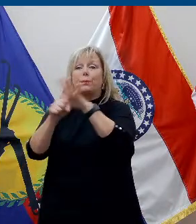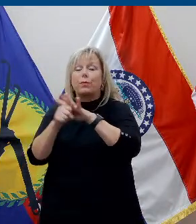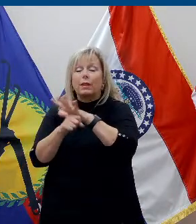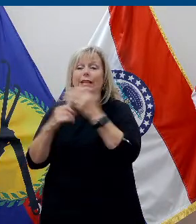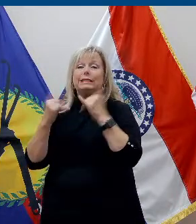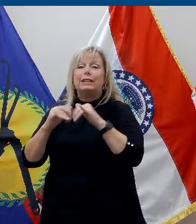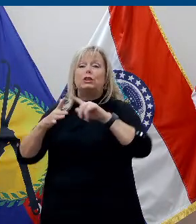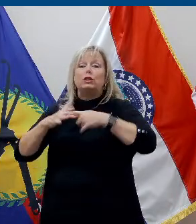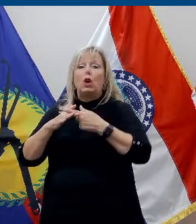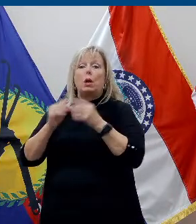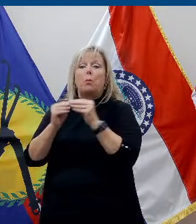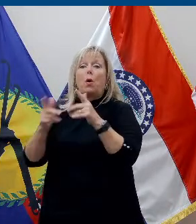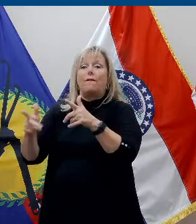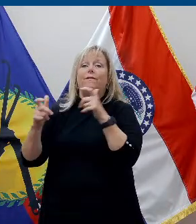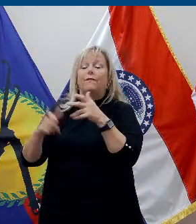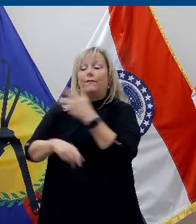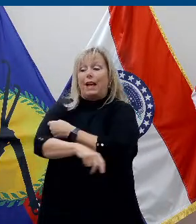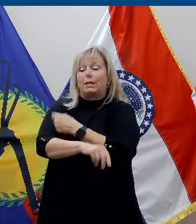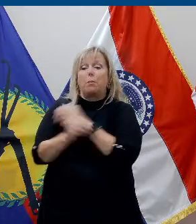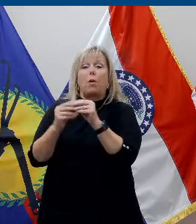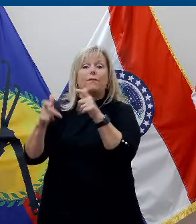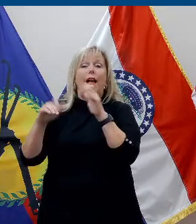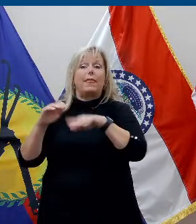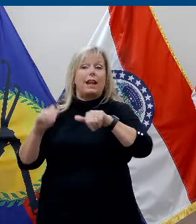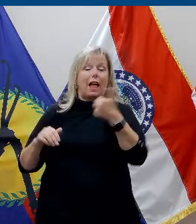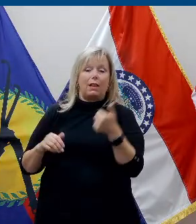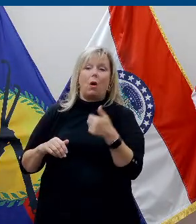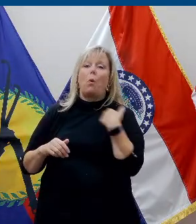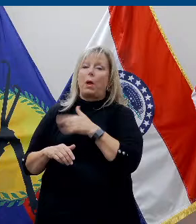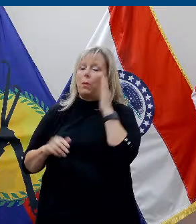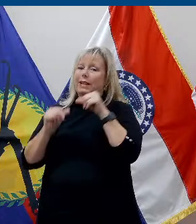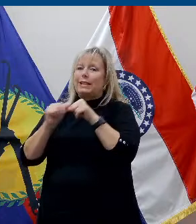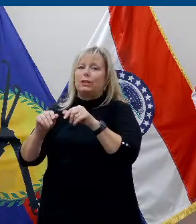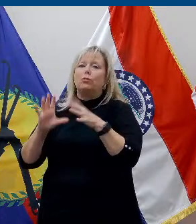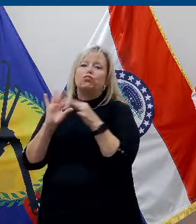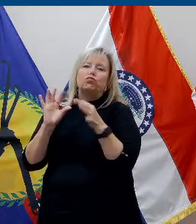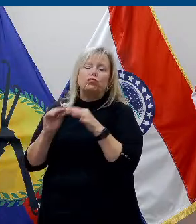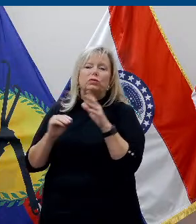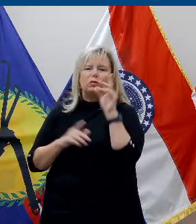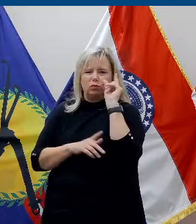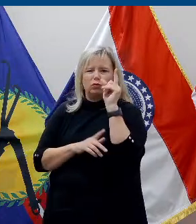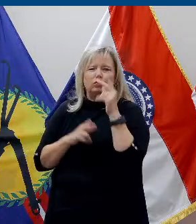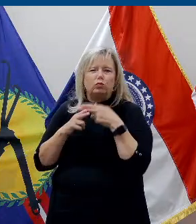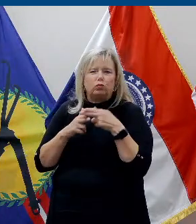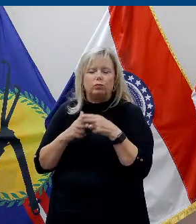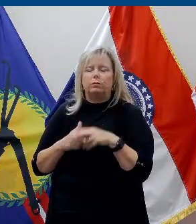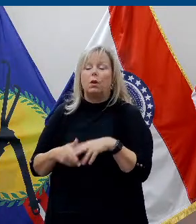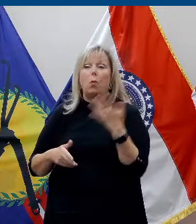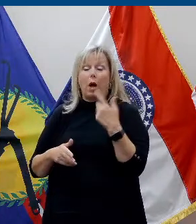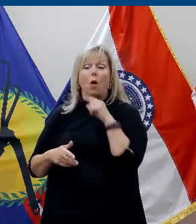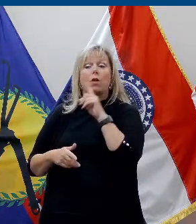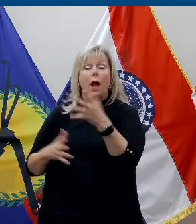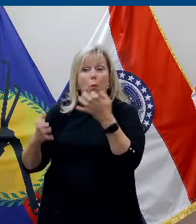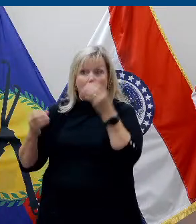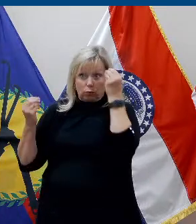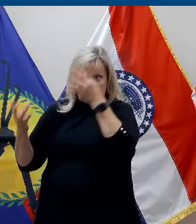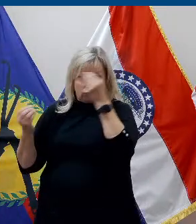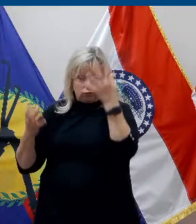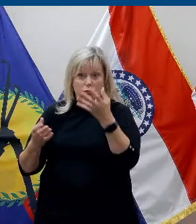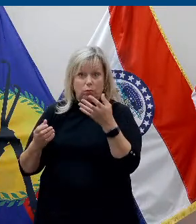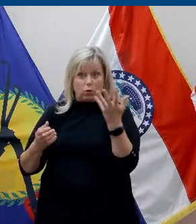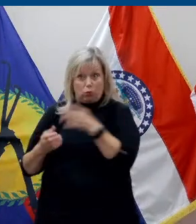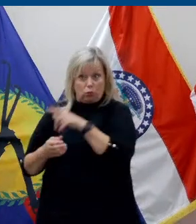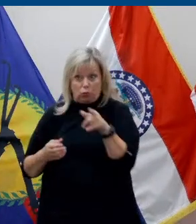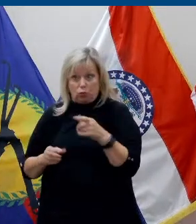initiating vaccination faster than any of the other regions, and we'll continue to talk about that in a minute. So really what I want to understand for this is that